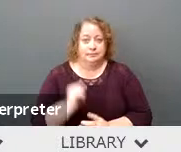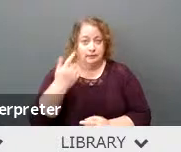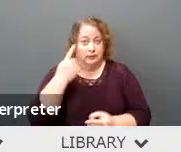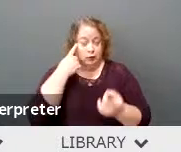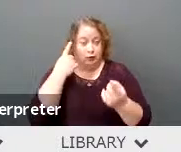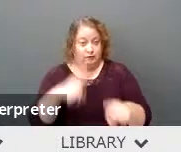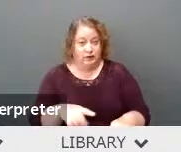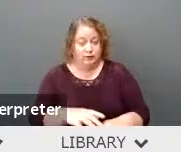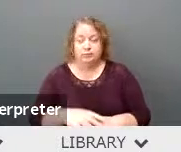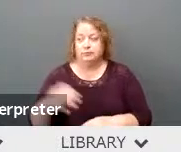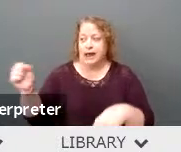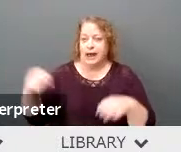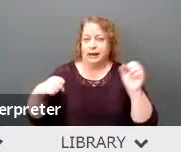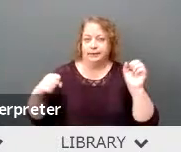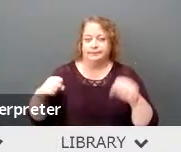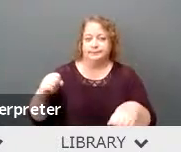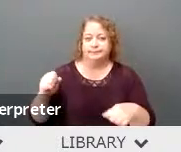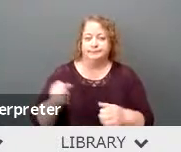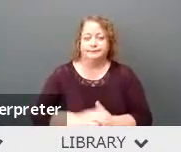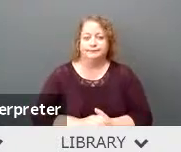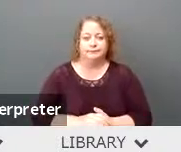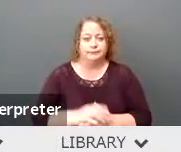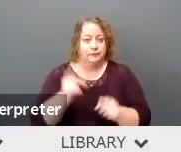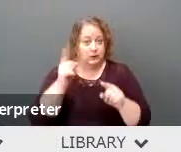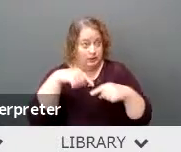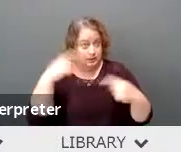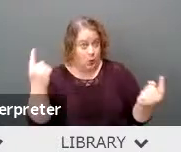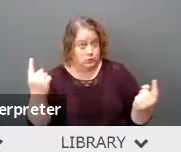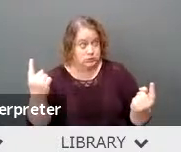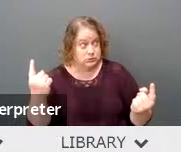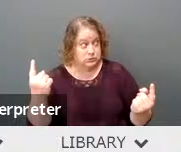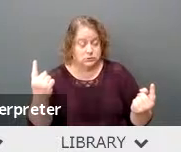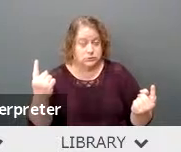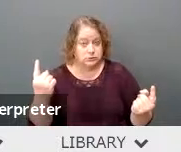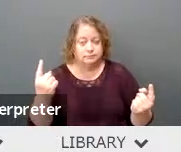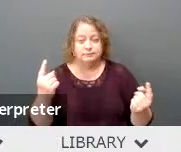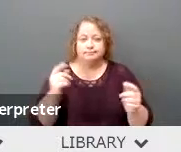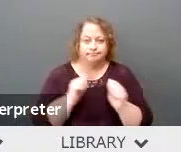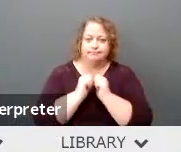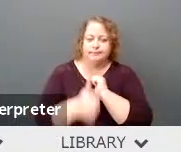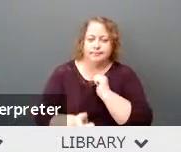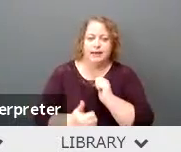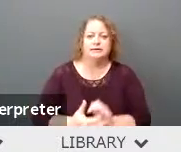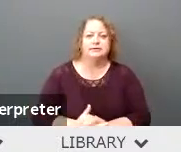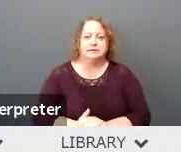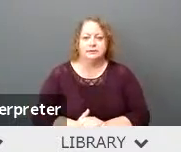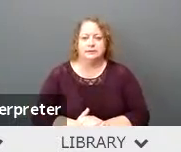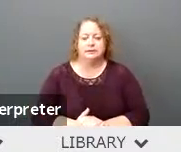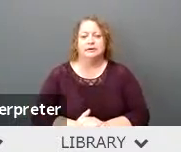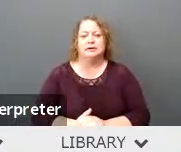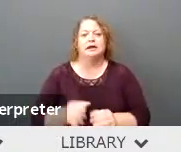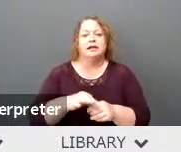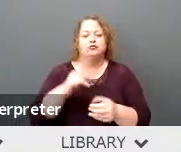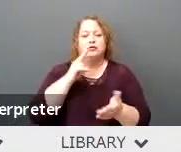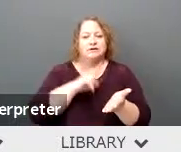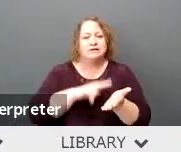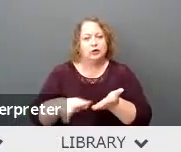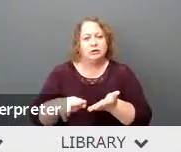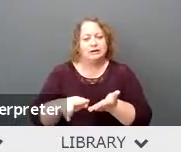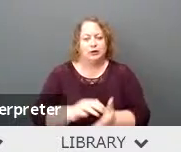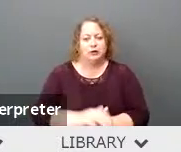All in favor? Aye. Aye. All opposed? Motion carries. Election of